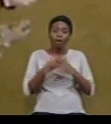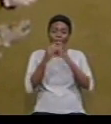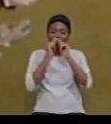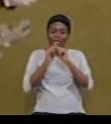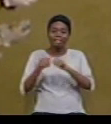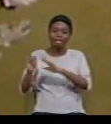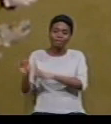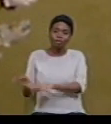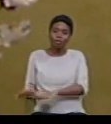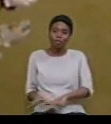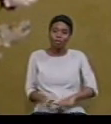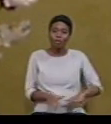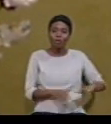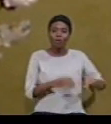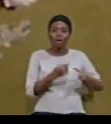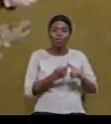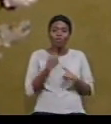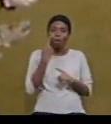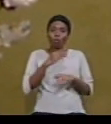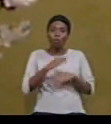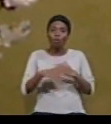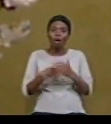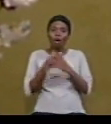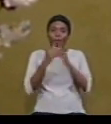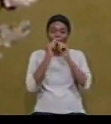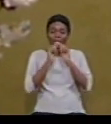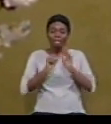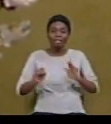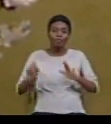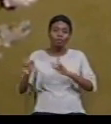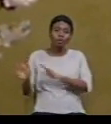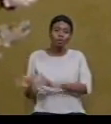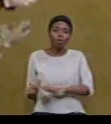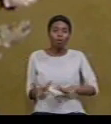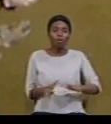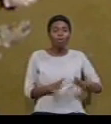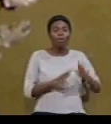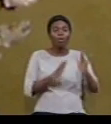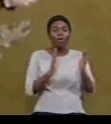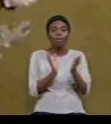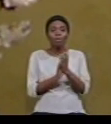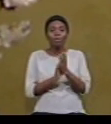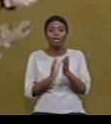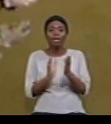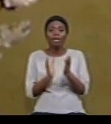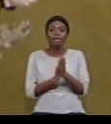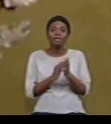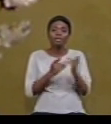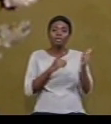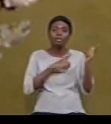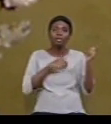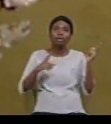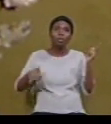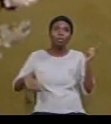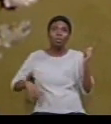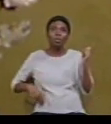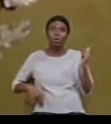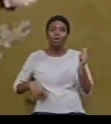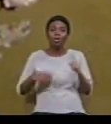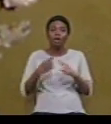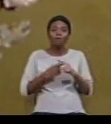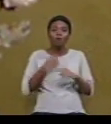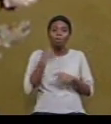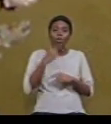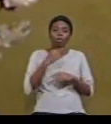whom all blessings flow, from whom all blessings flow. Praise ye the